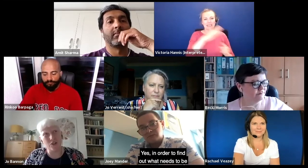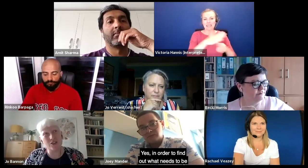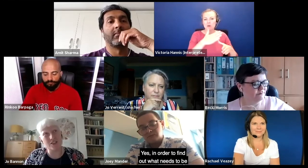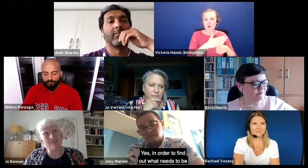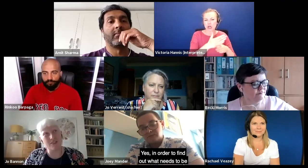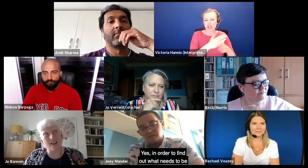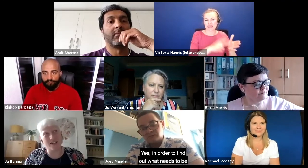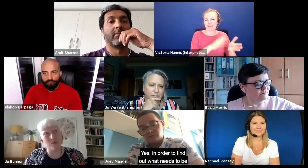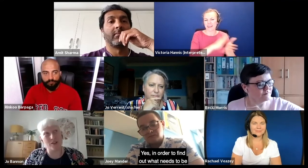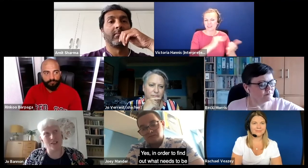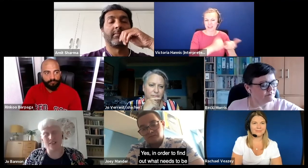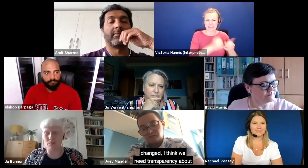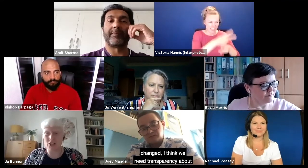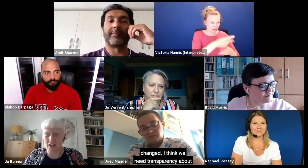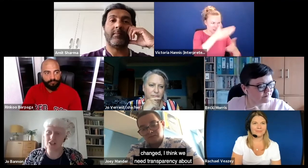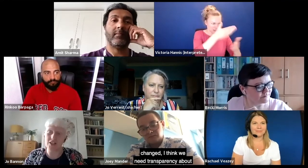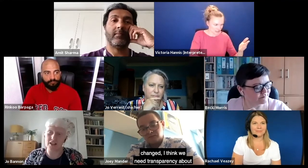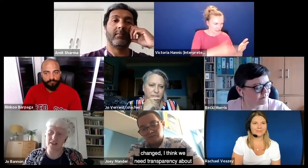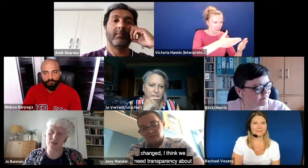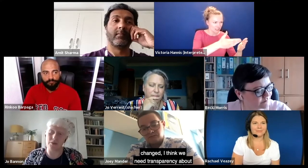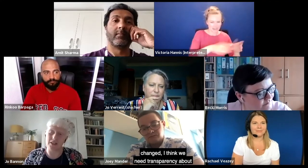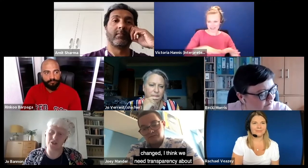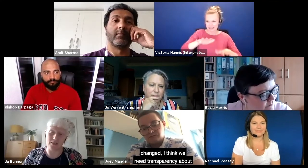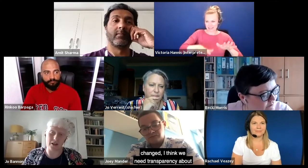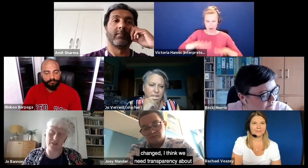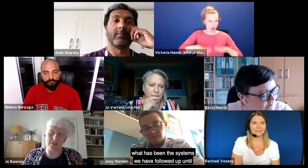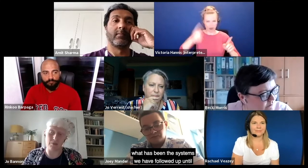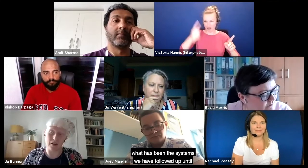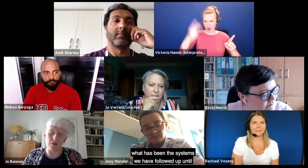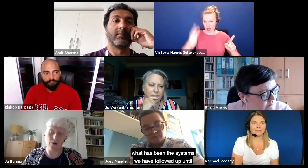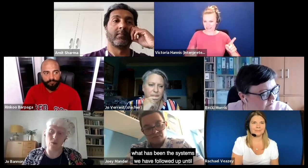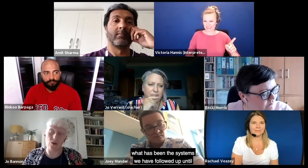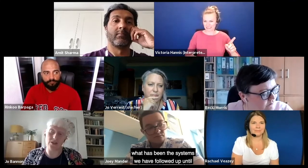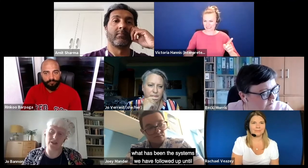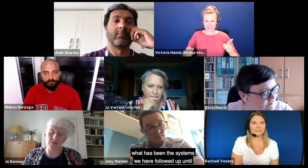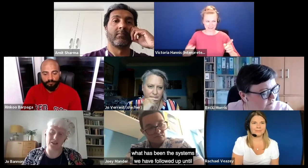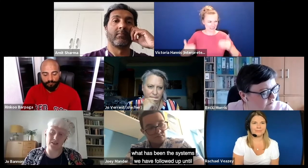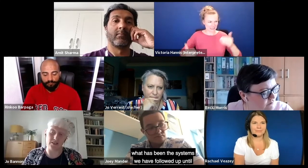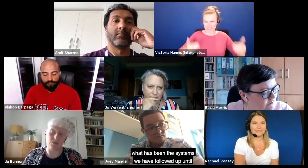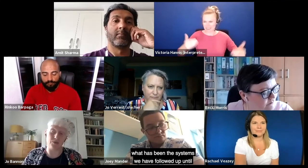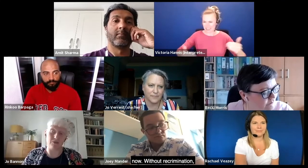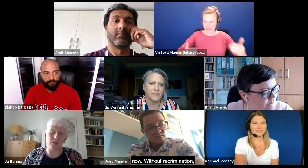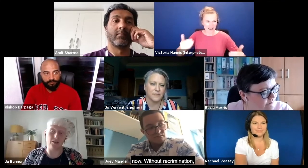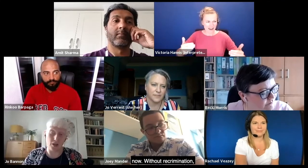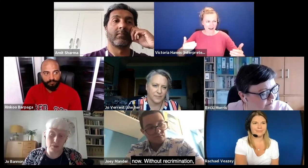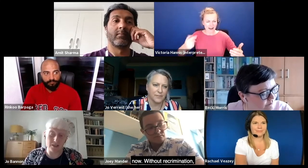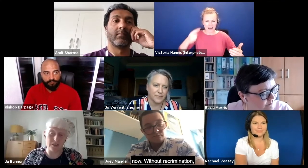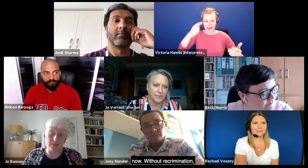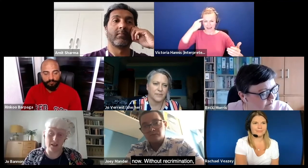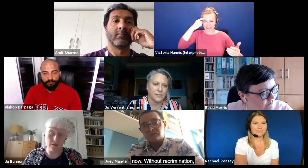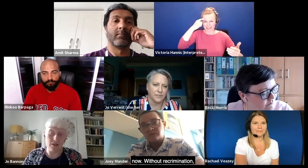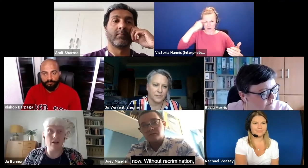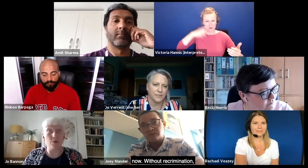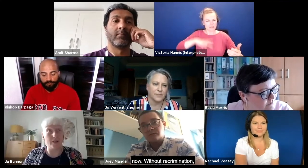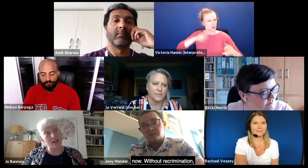In order to find out what needs to be changed, I think we need transparency about what has been the systems we've followed up until